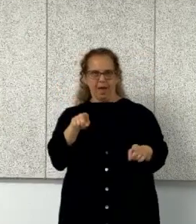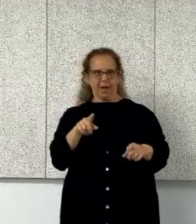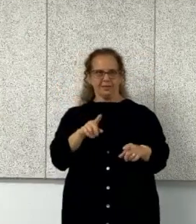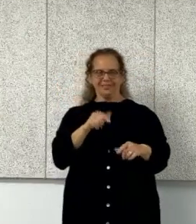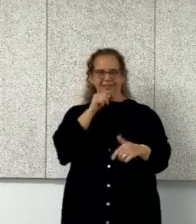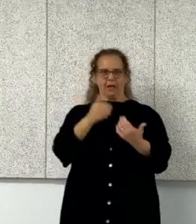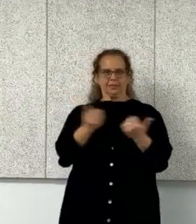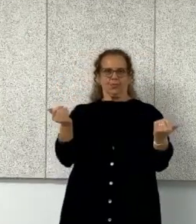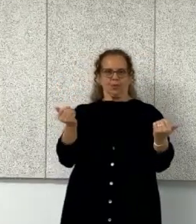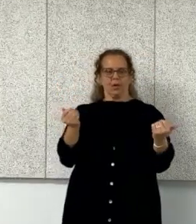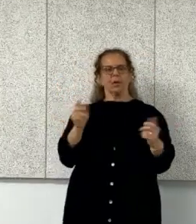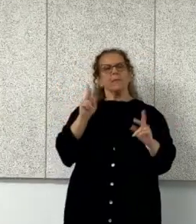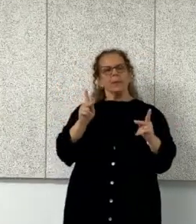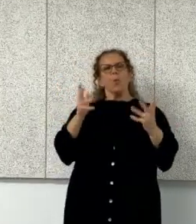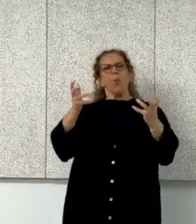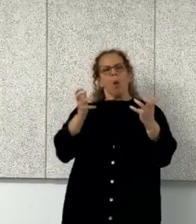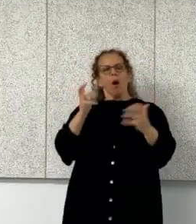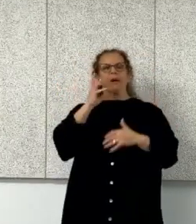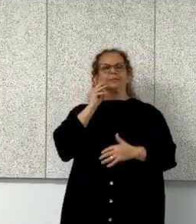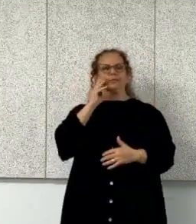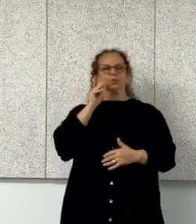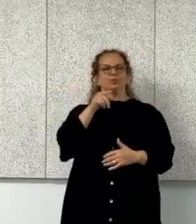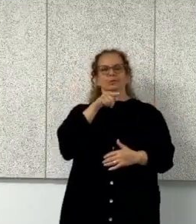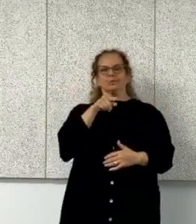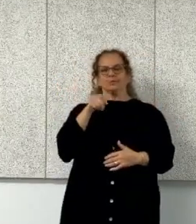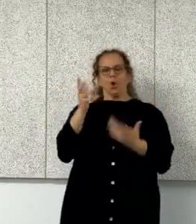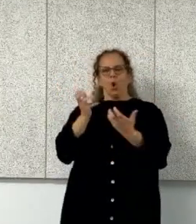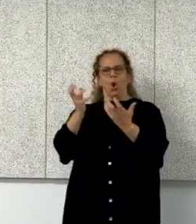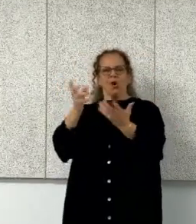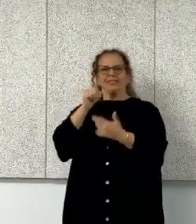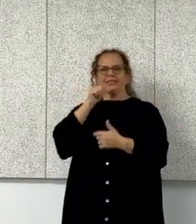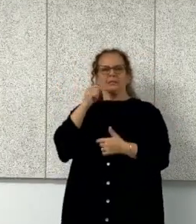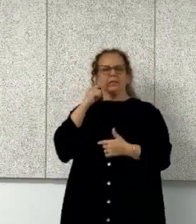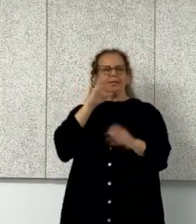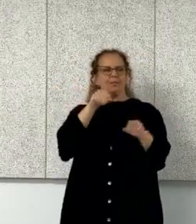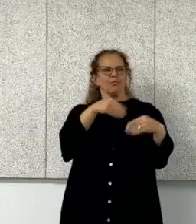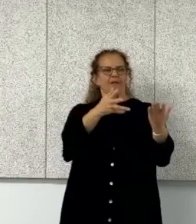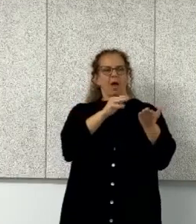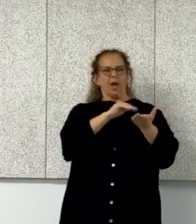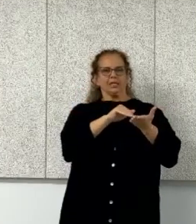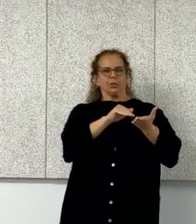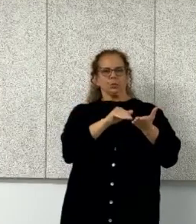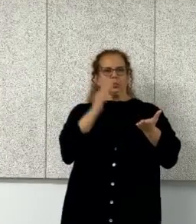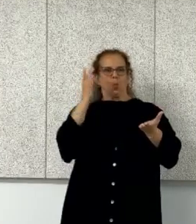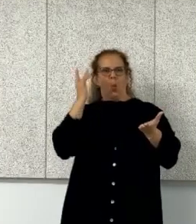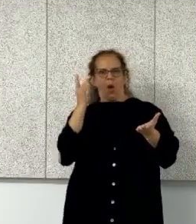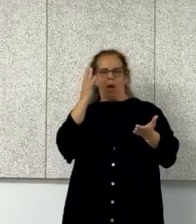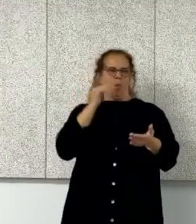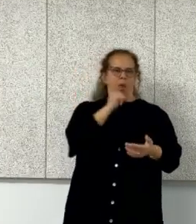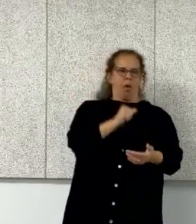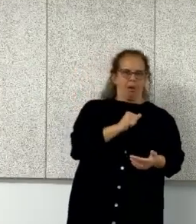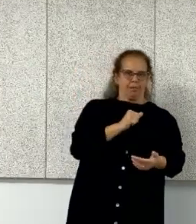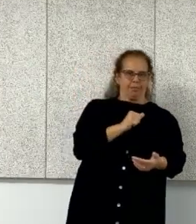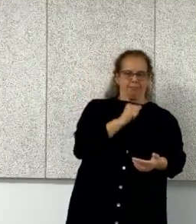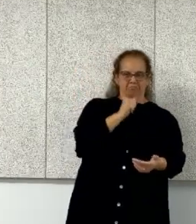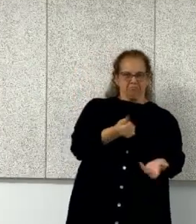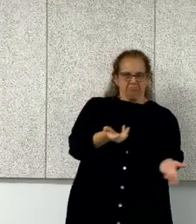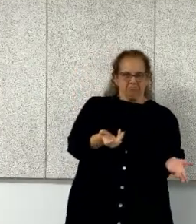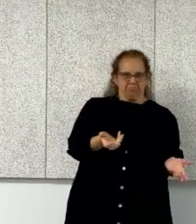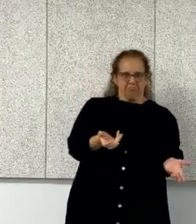People just want the experience that they have, and they don't think of it. They don't like give you an excuse because you are a not-for-profit theater. And I think about that all the